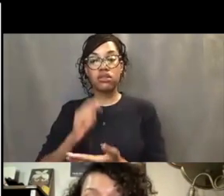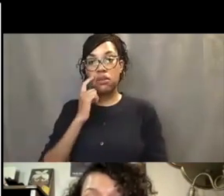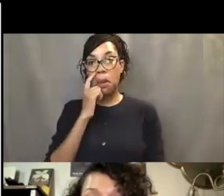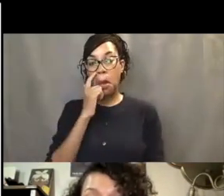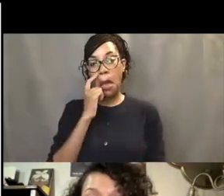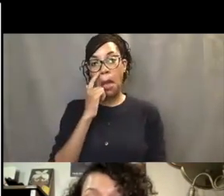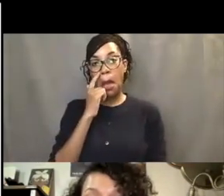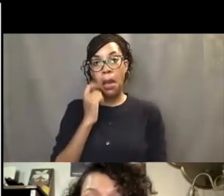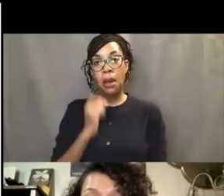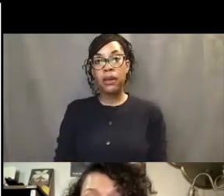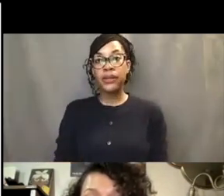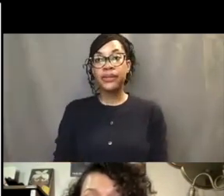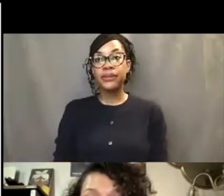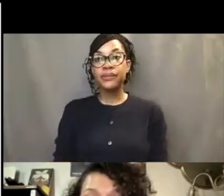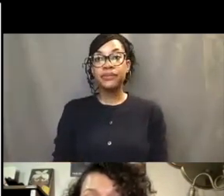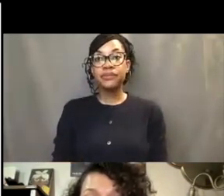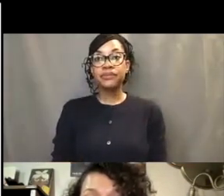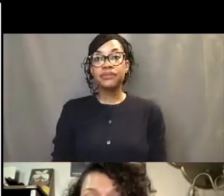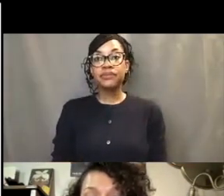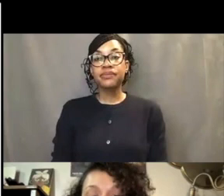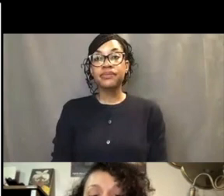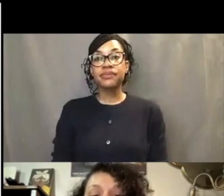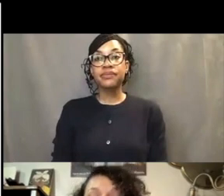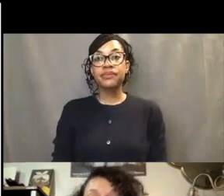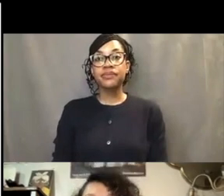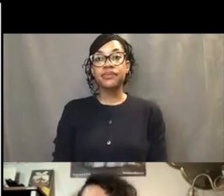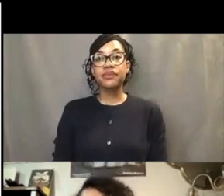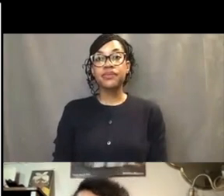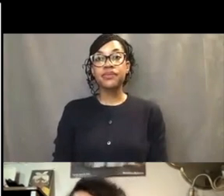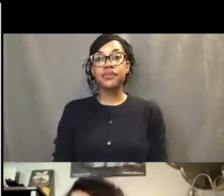In the midst of all the Act 10 uprising,